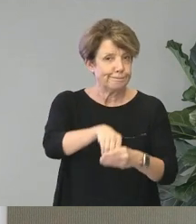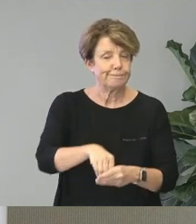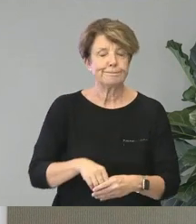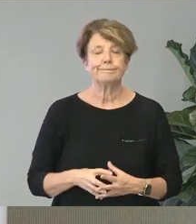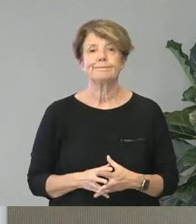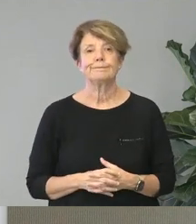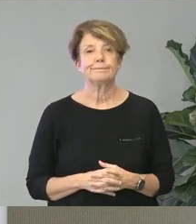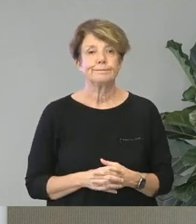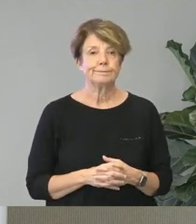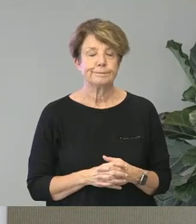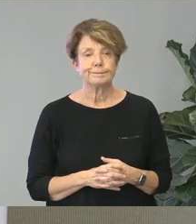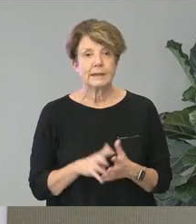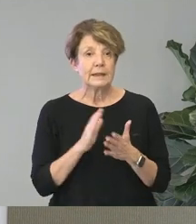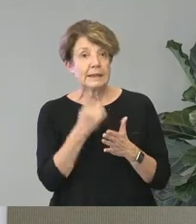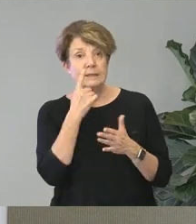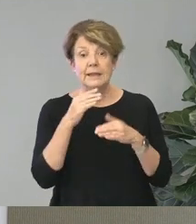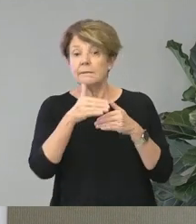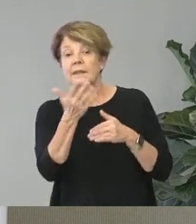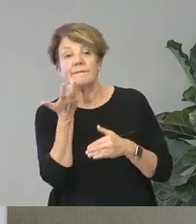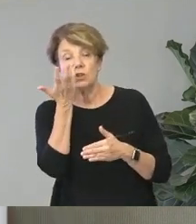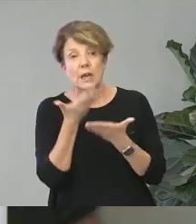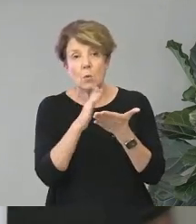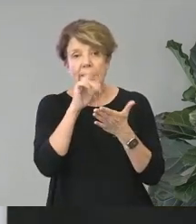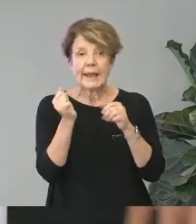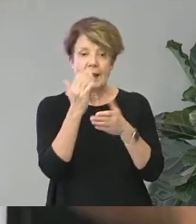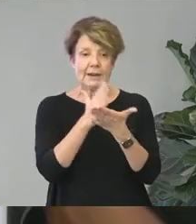see how we can create a better world. Thank you.